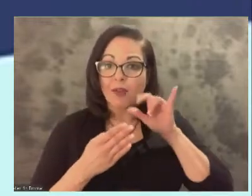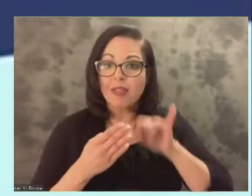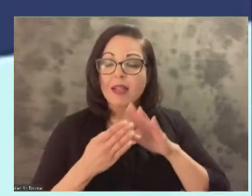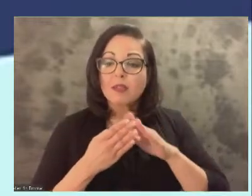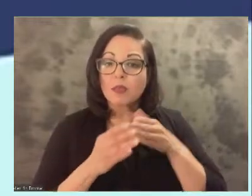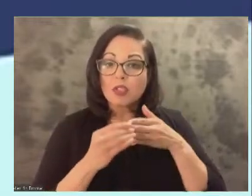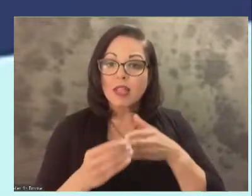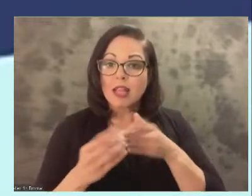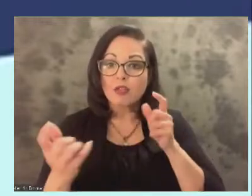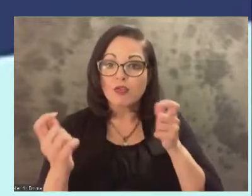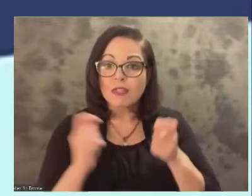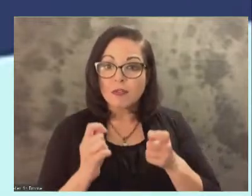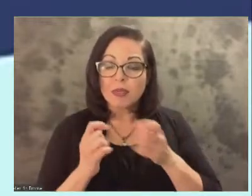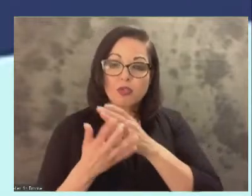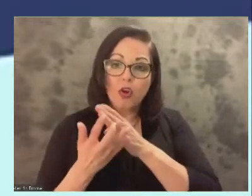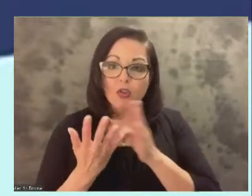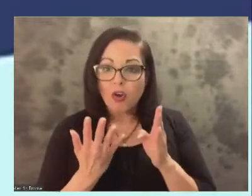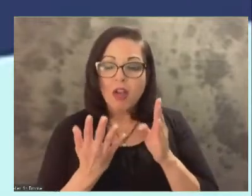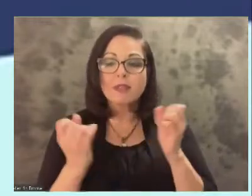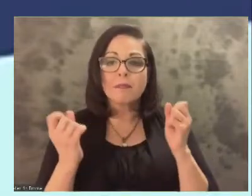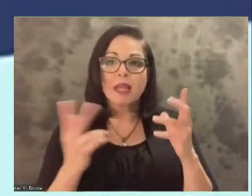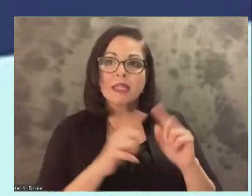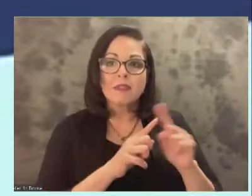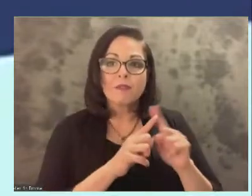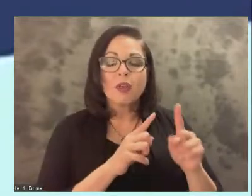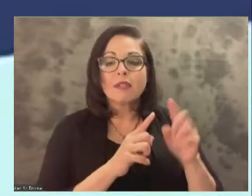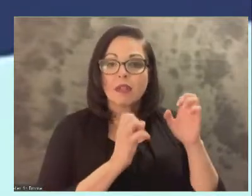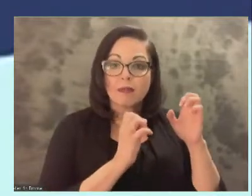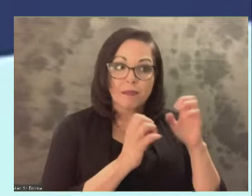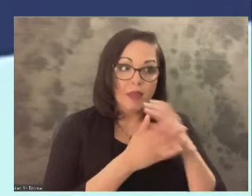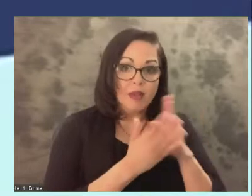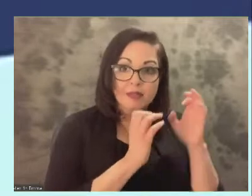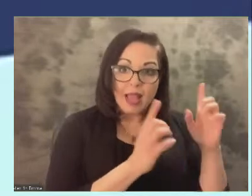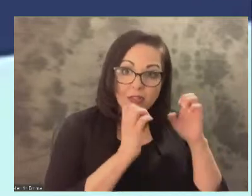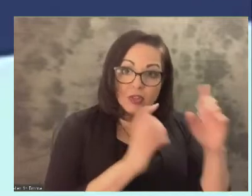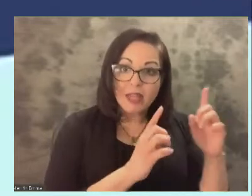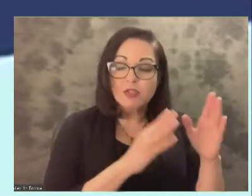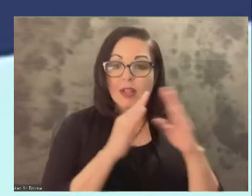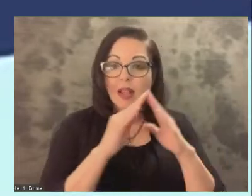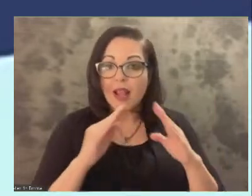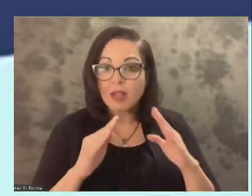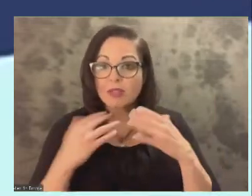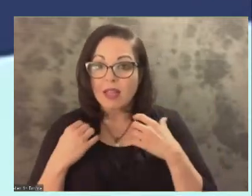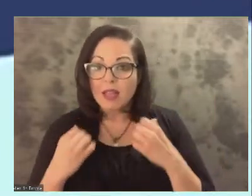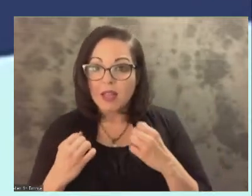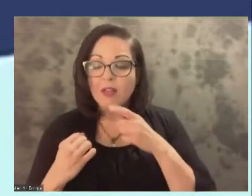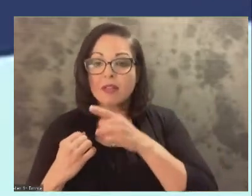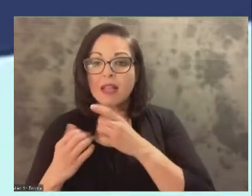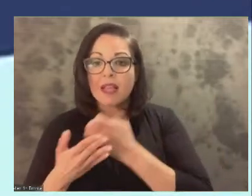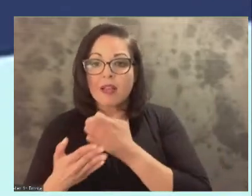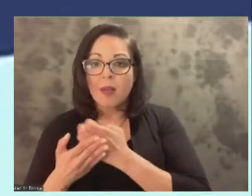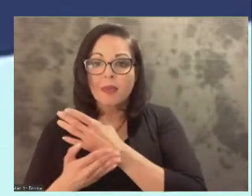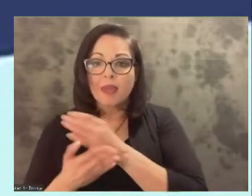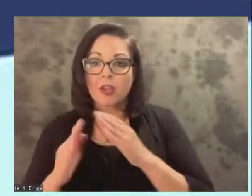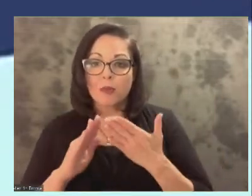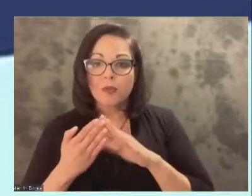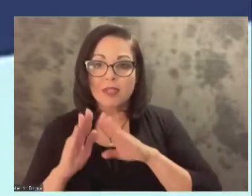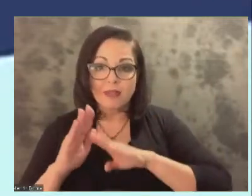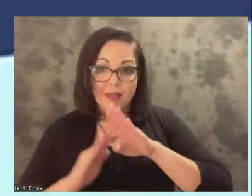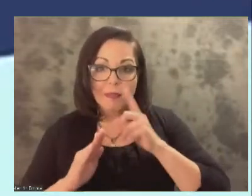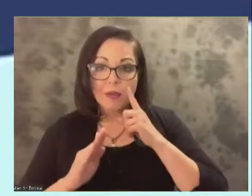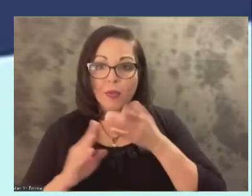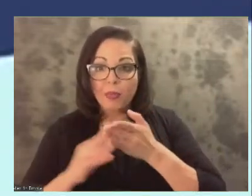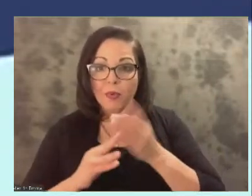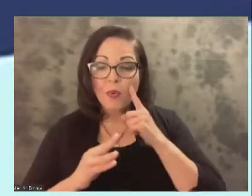transformation across many sectors: education, housing, health, economic and community development